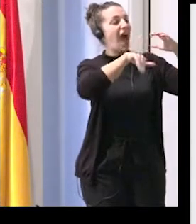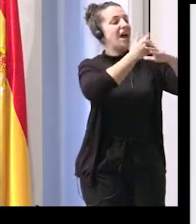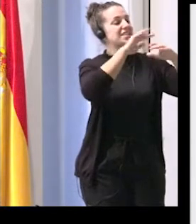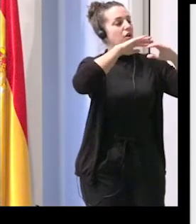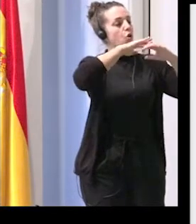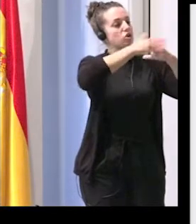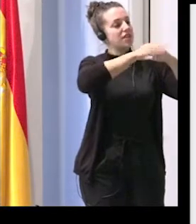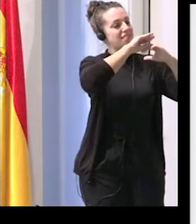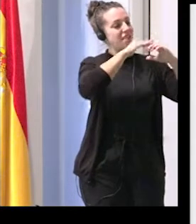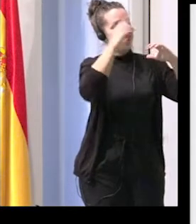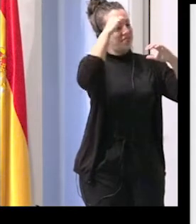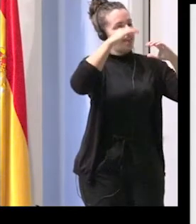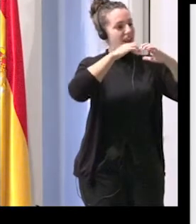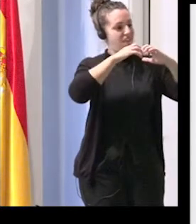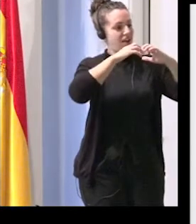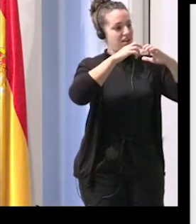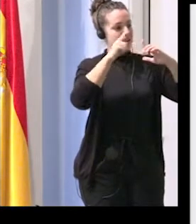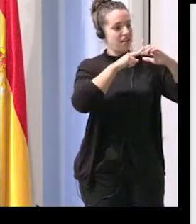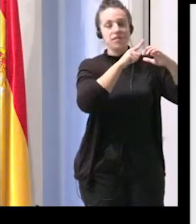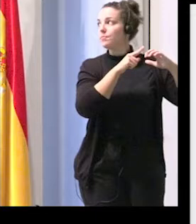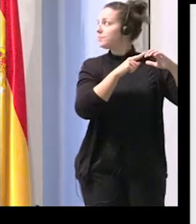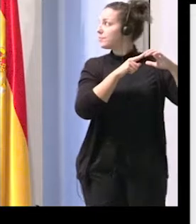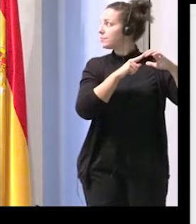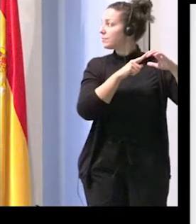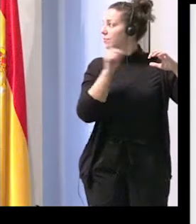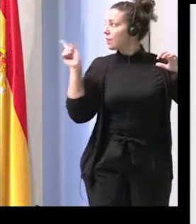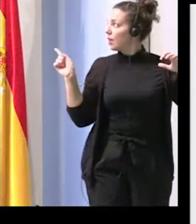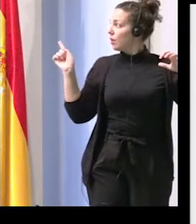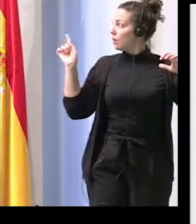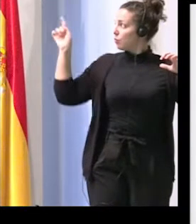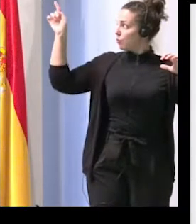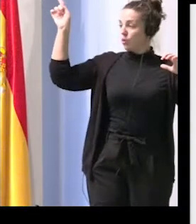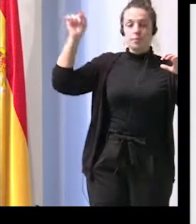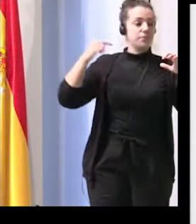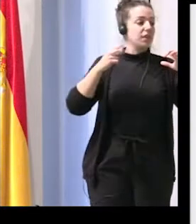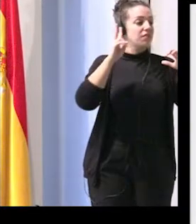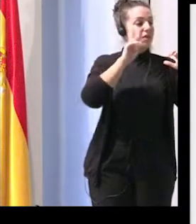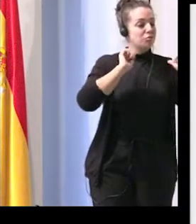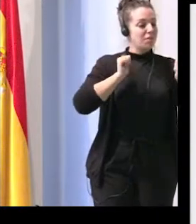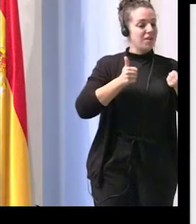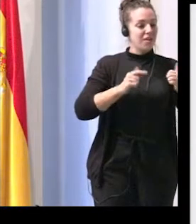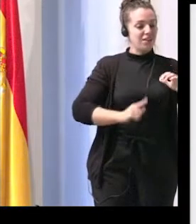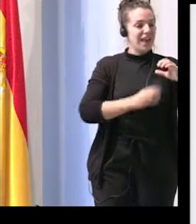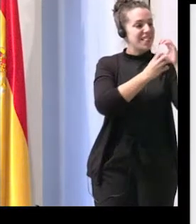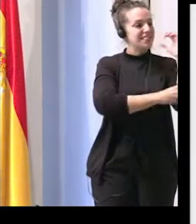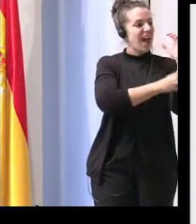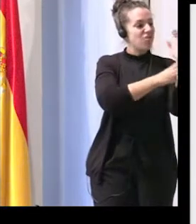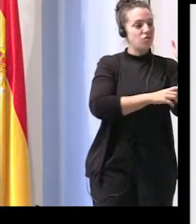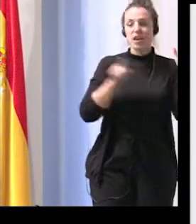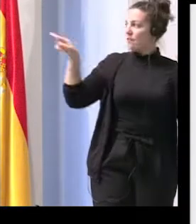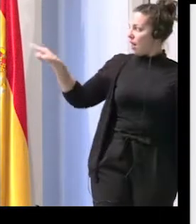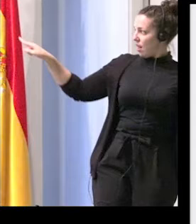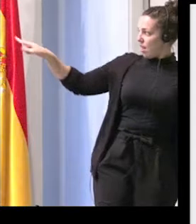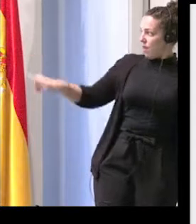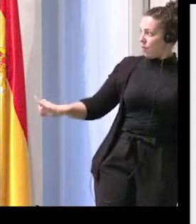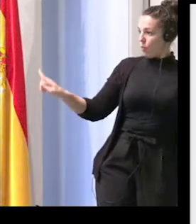that most of the pathways cross contralaterally, beginning in the brain stem, but there are ipsilateral projections to the